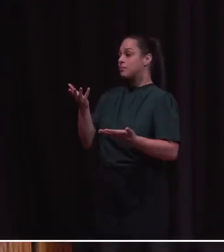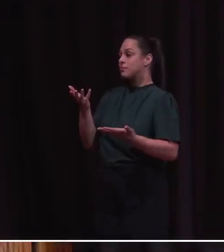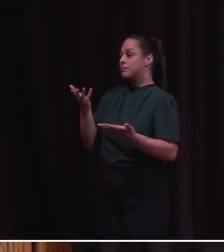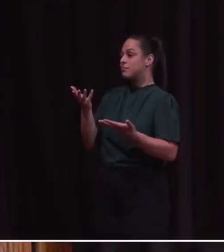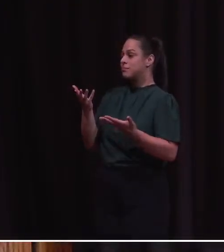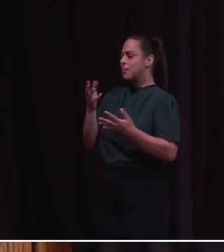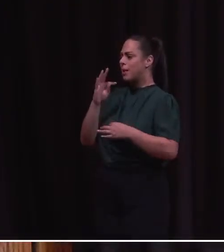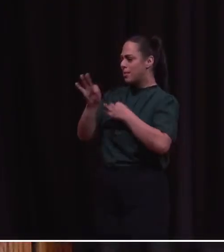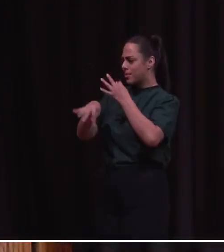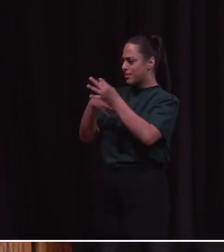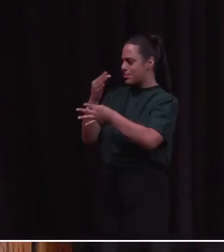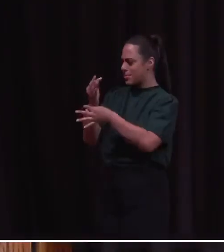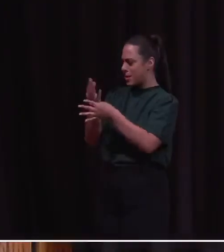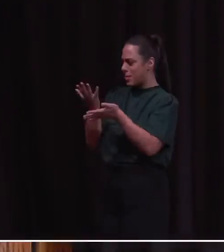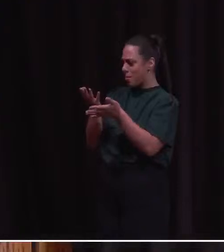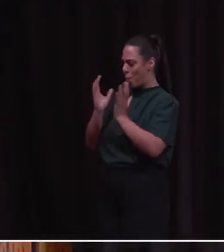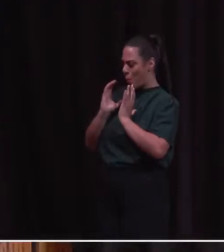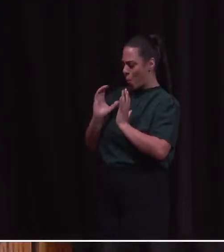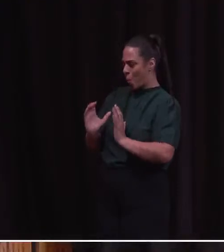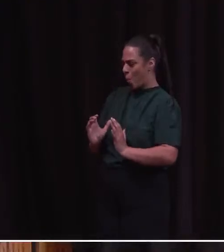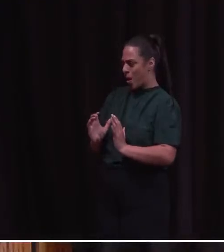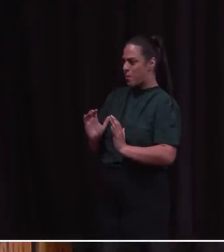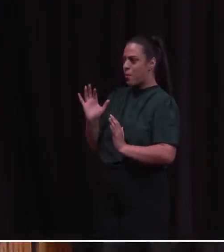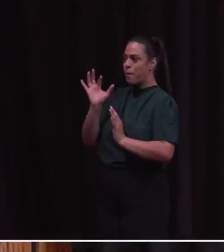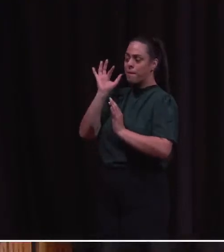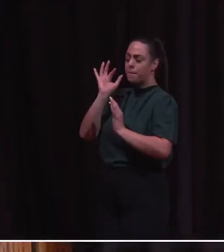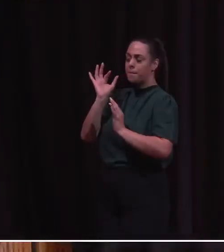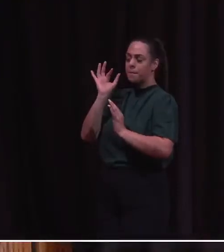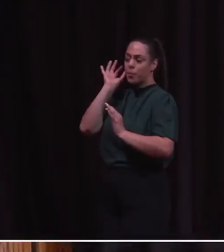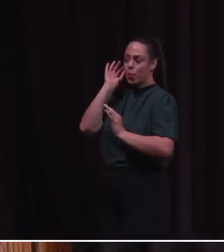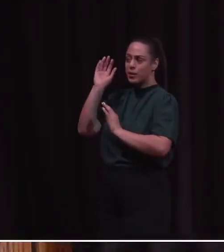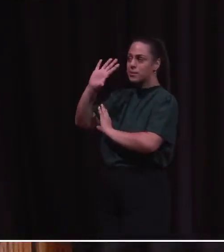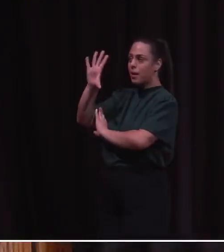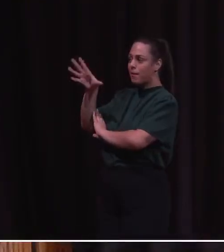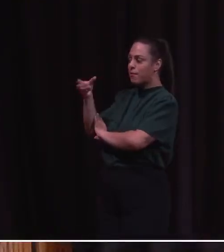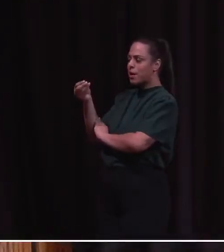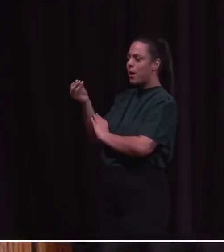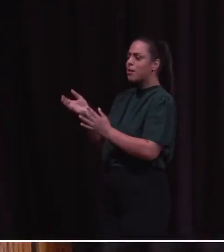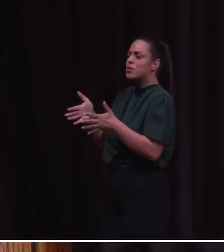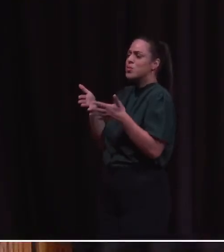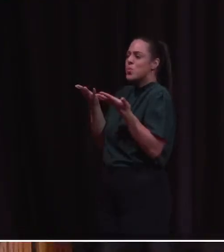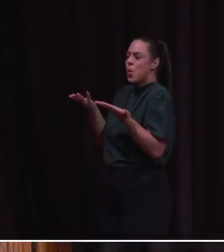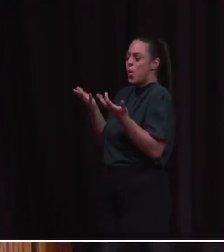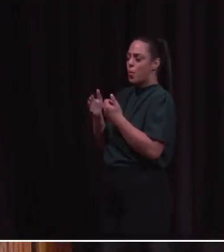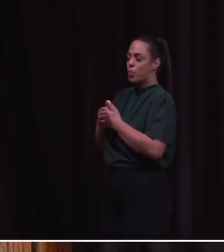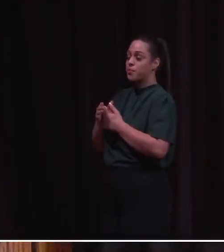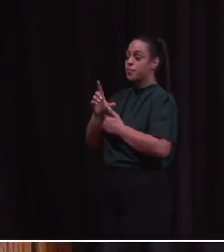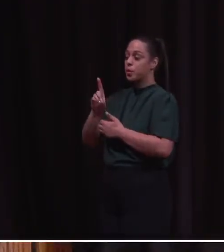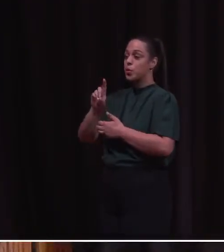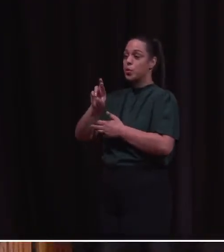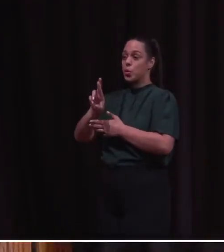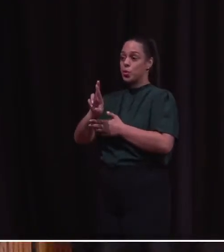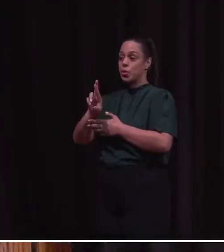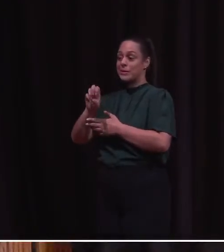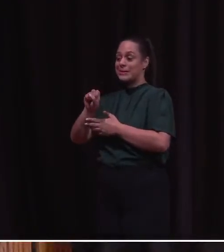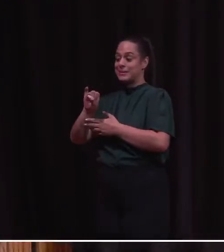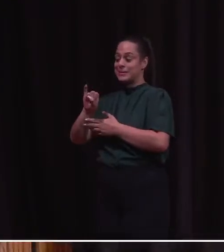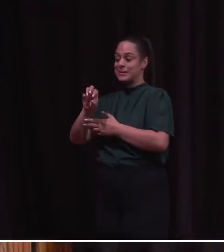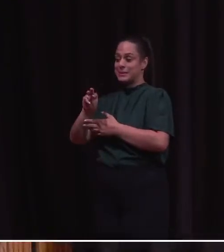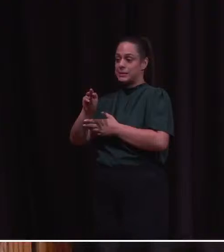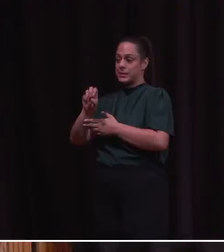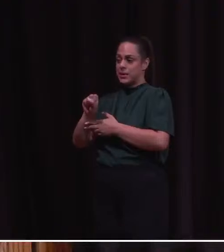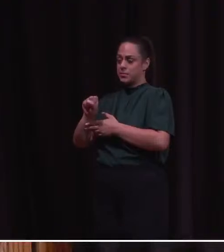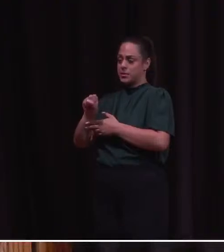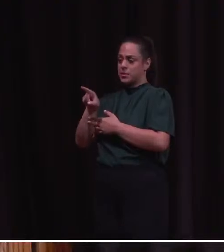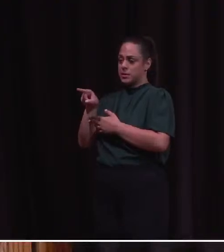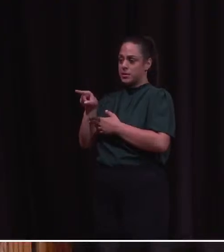Earlier, I discussed Dr. Sims and his experimentation on African women and the